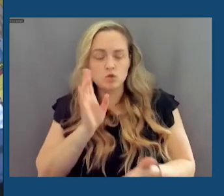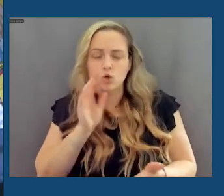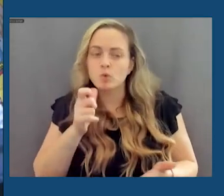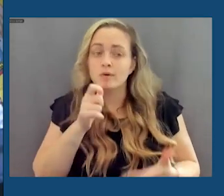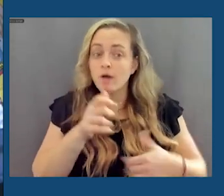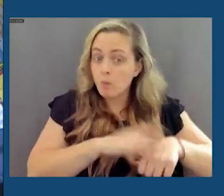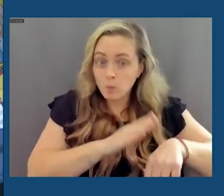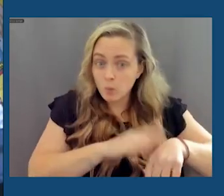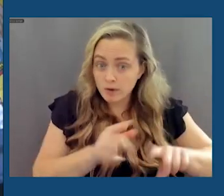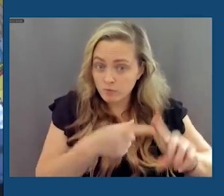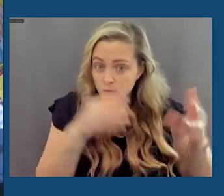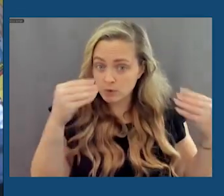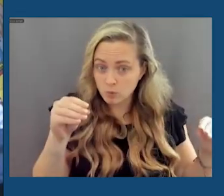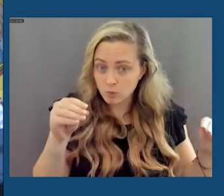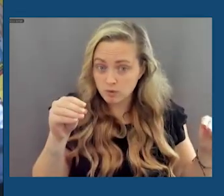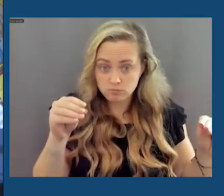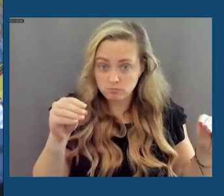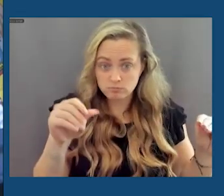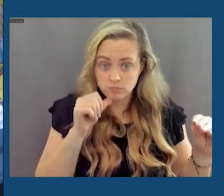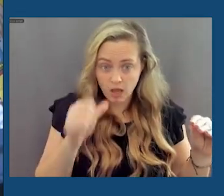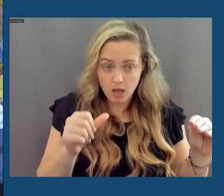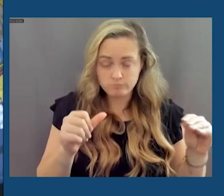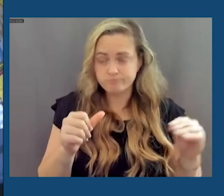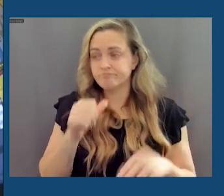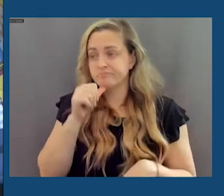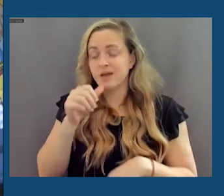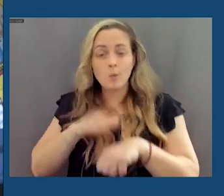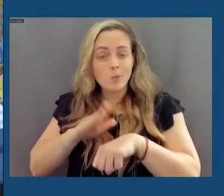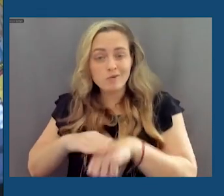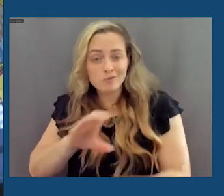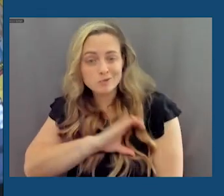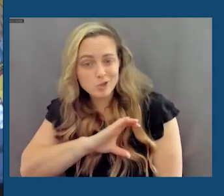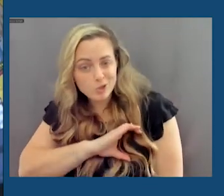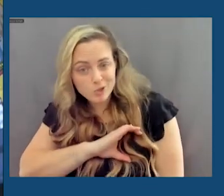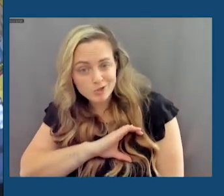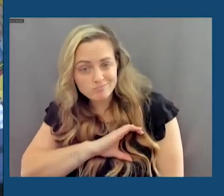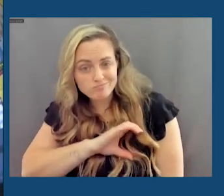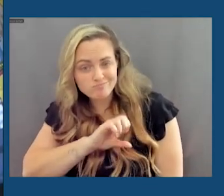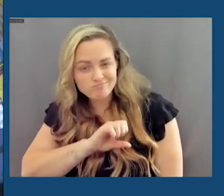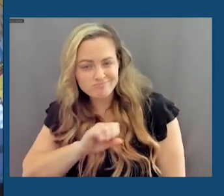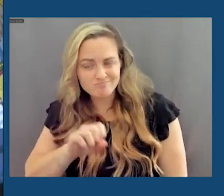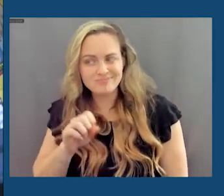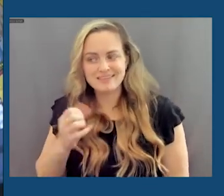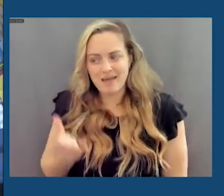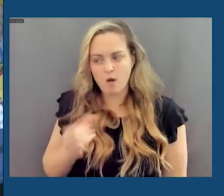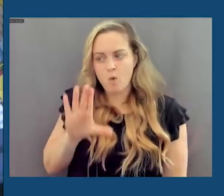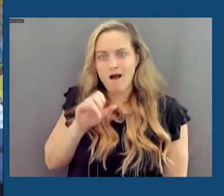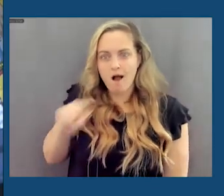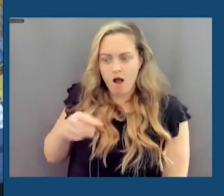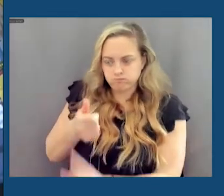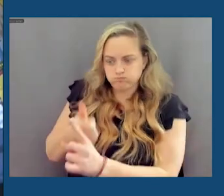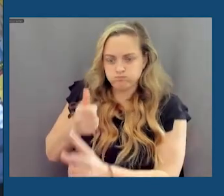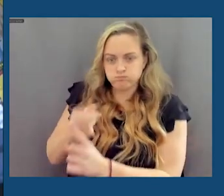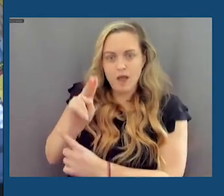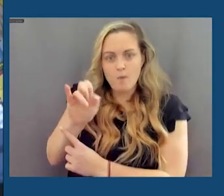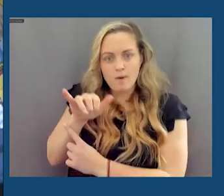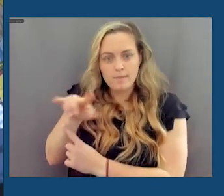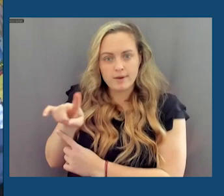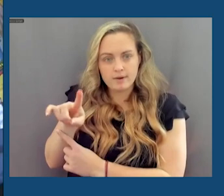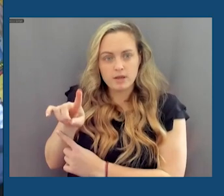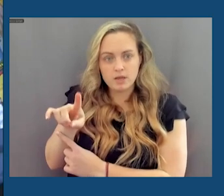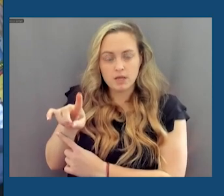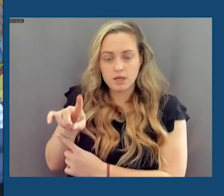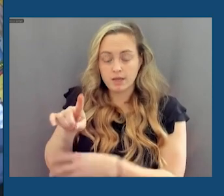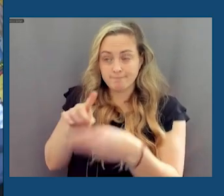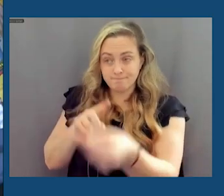retail store. It's different than being given a warning by a security guard. Now you have a cop who's giving you a trespass affidavit, and what that trespass